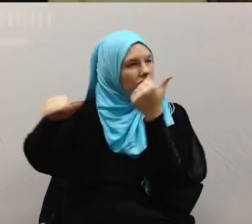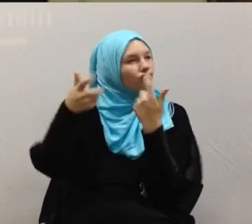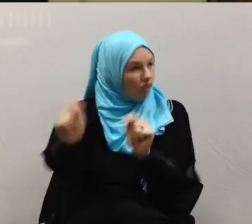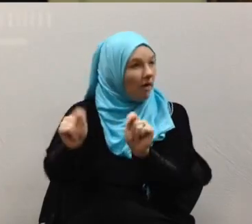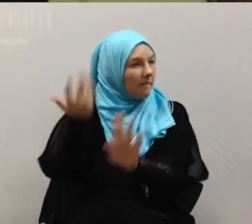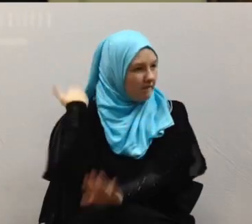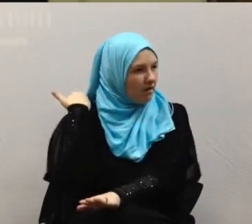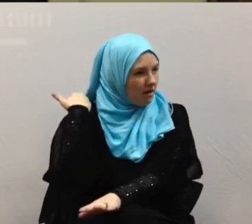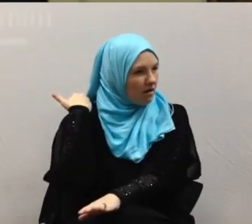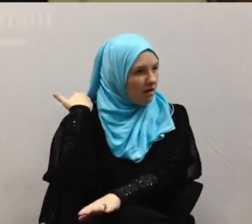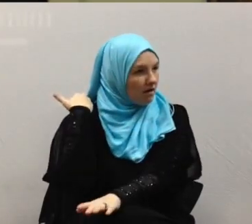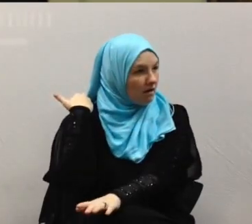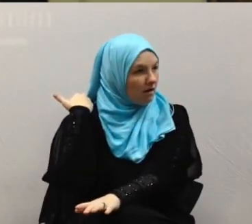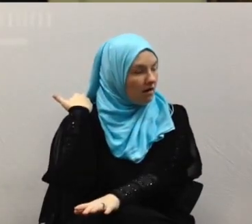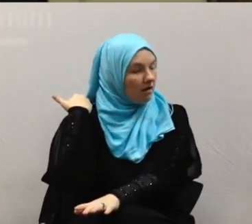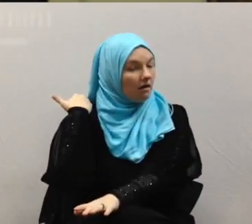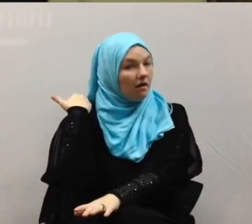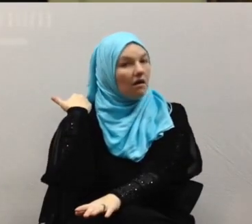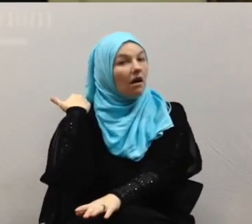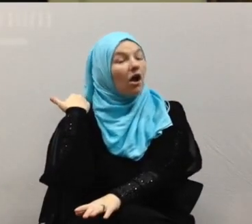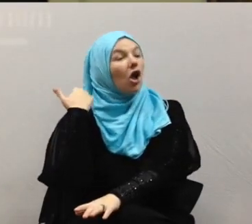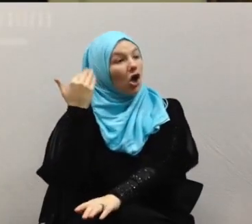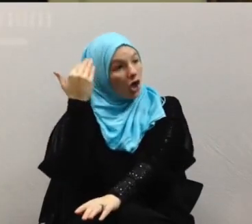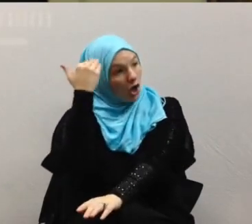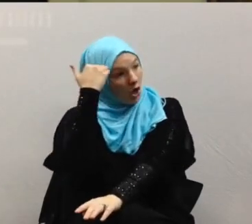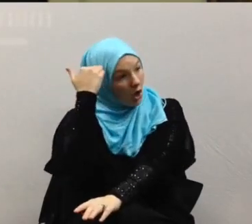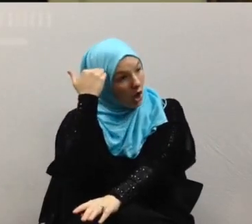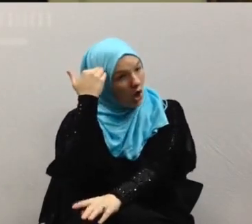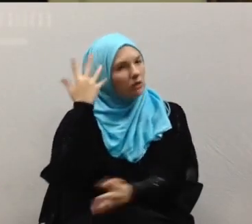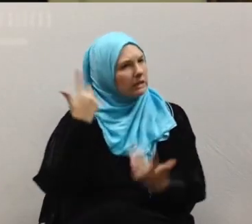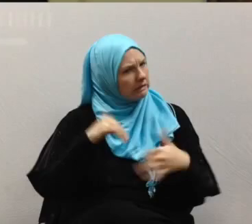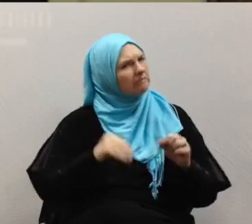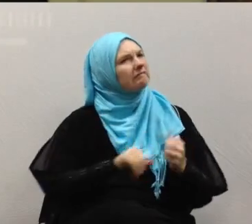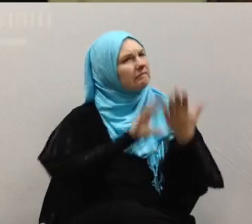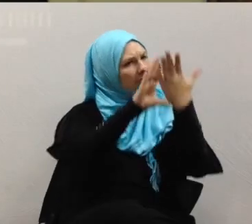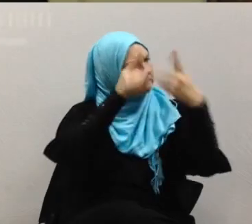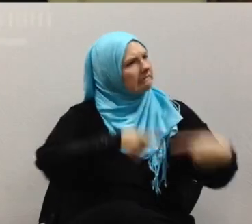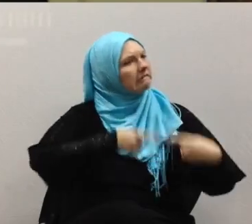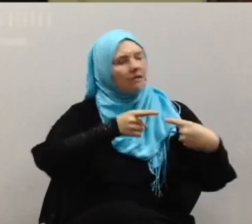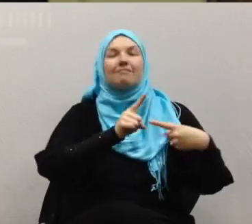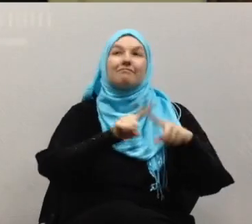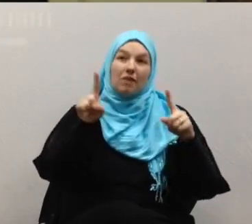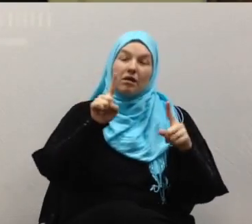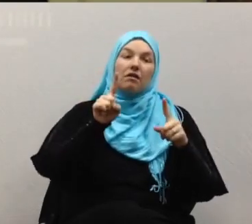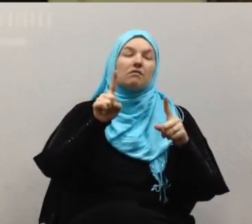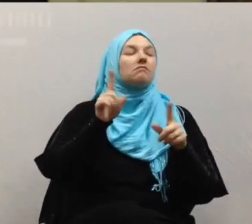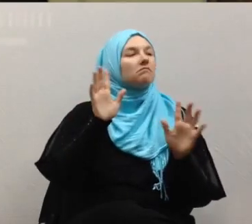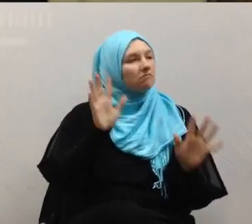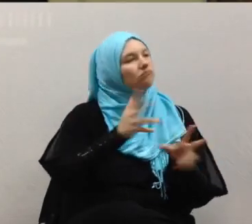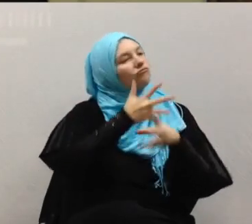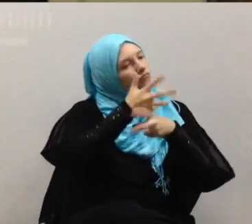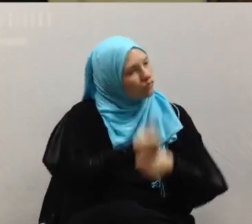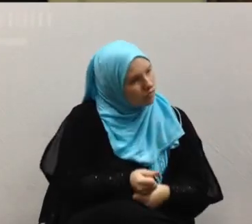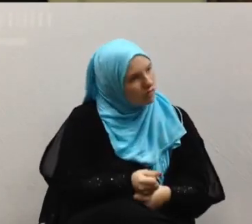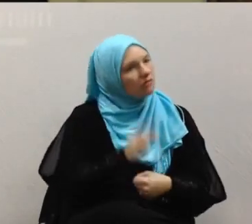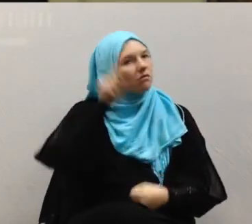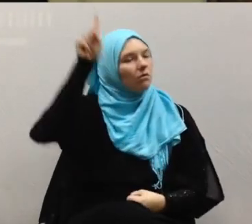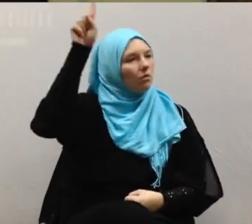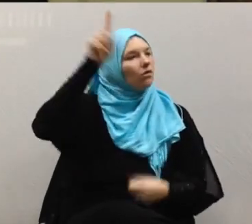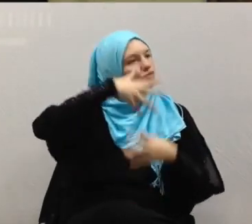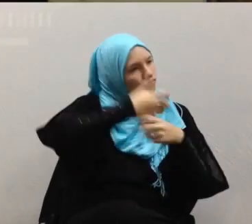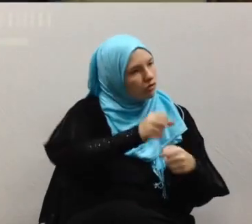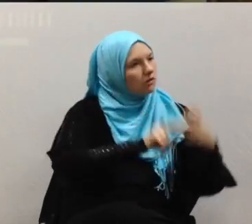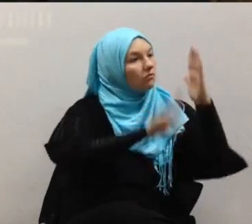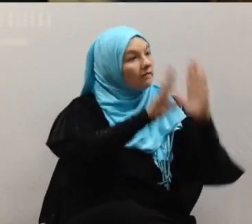So knowing the enemies he may face, but he trusted the promise of Allah subhanahu wa ta'ala. You will be given